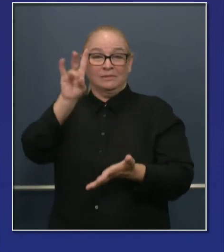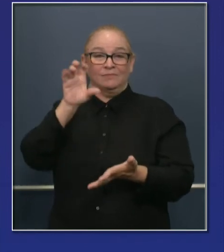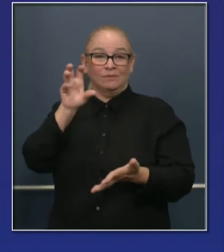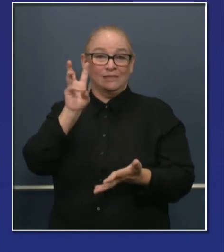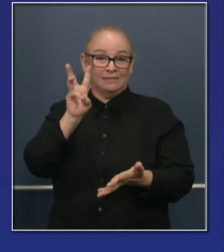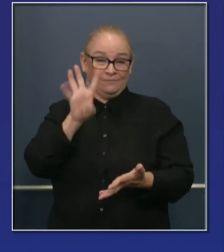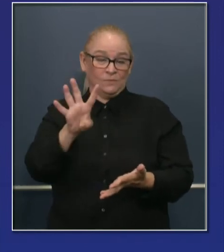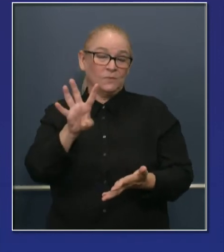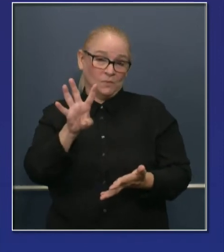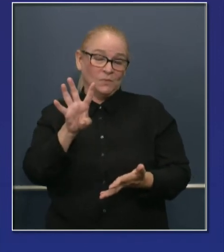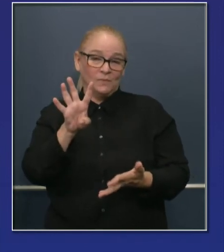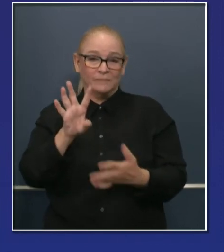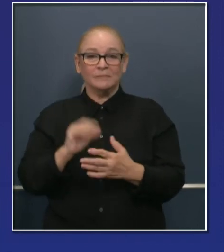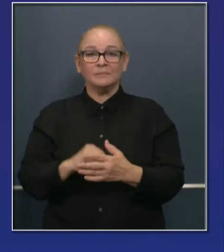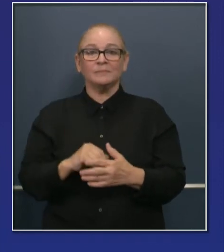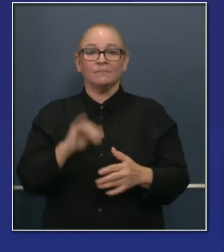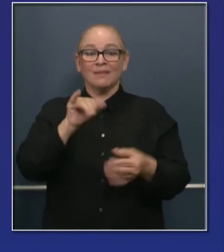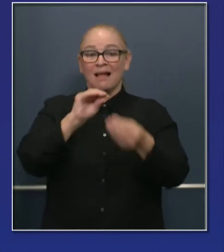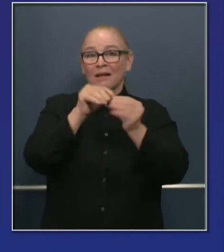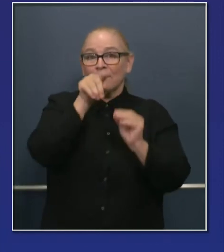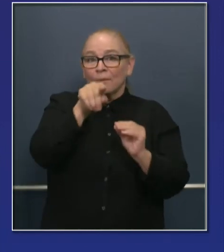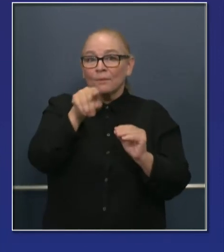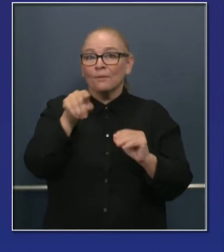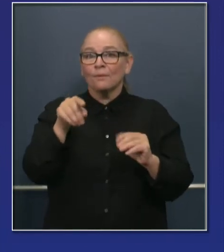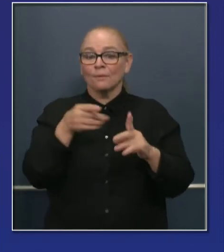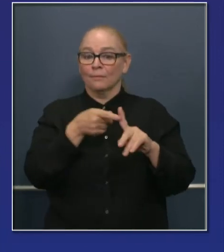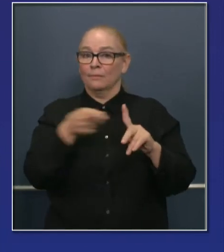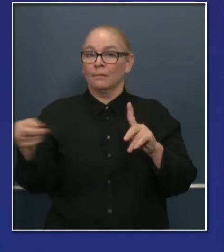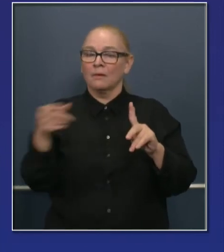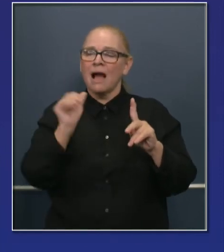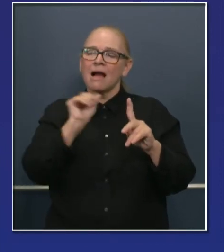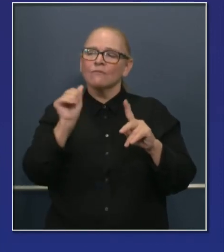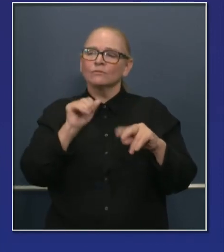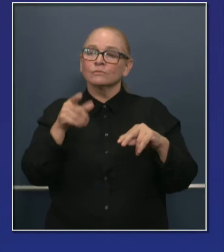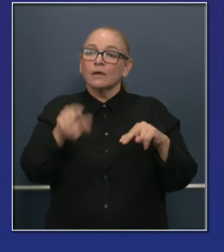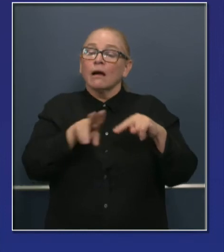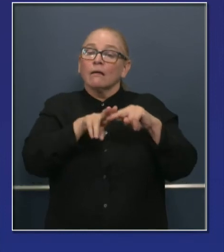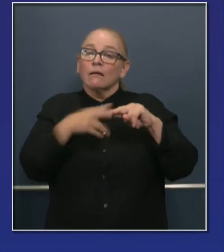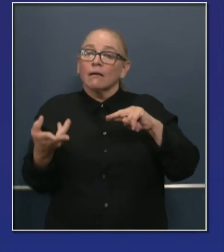7,764. That 7-day average, by the way, is down roughly